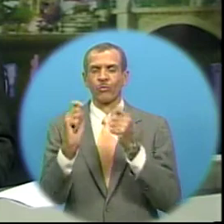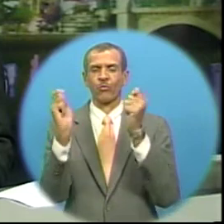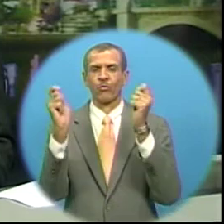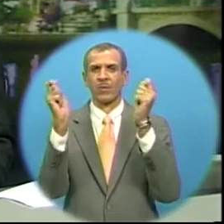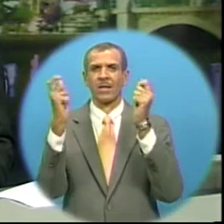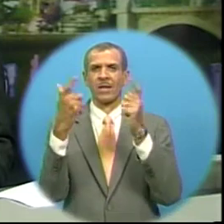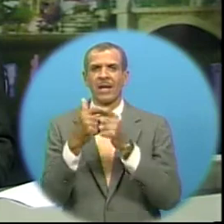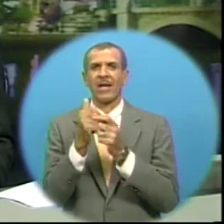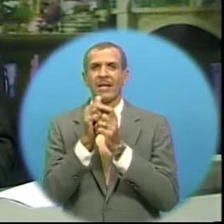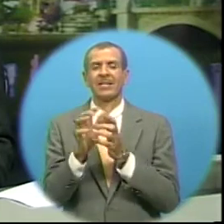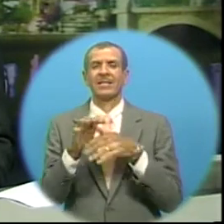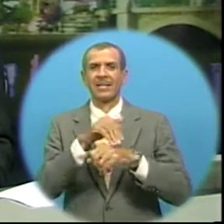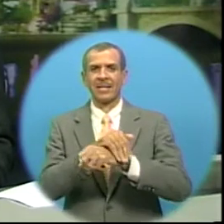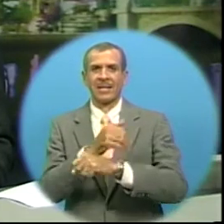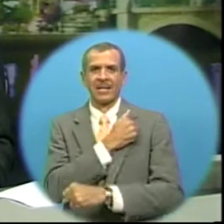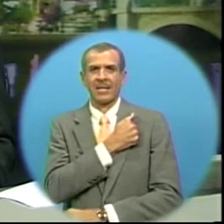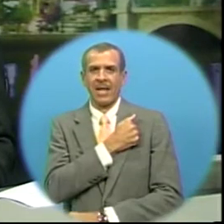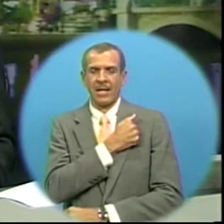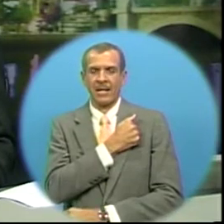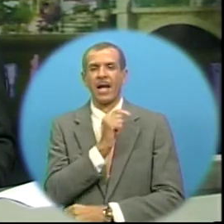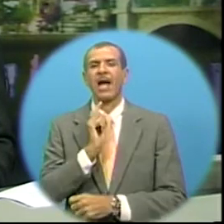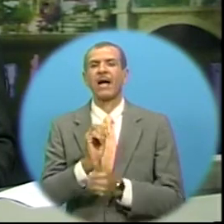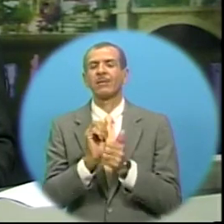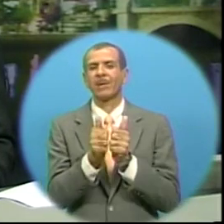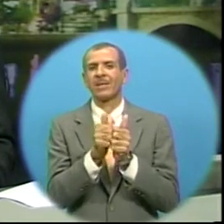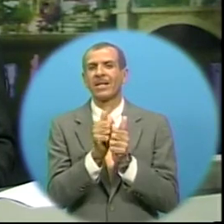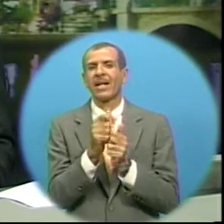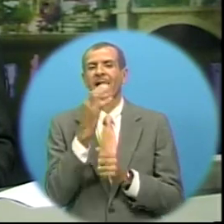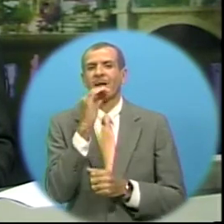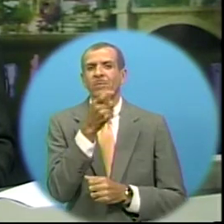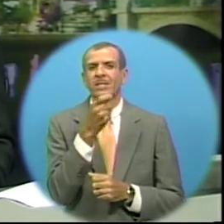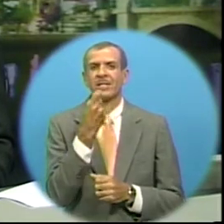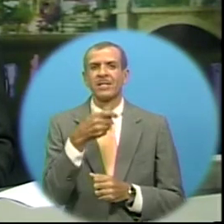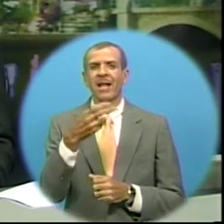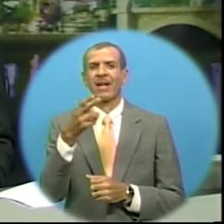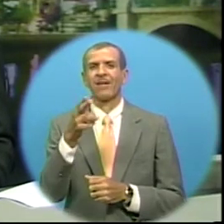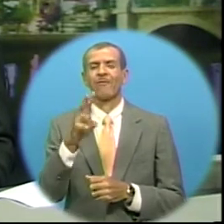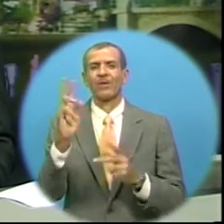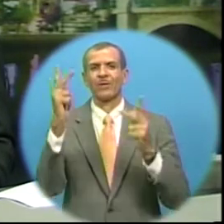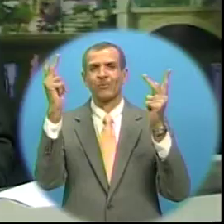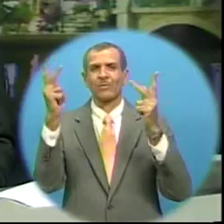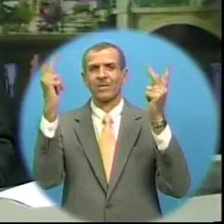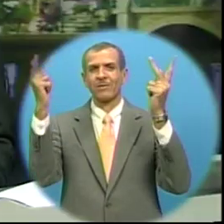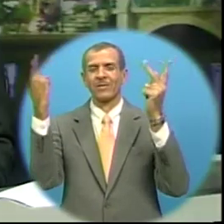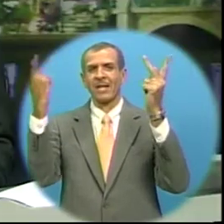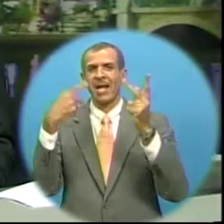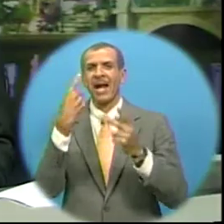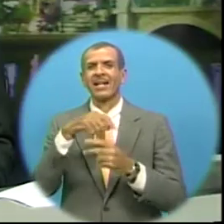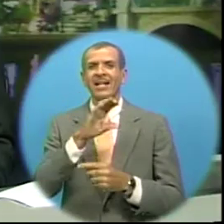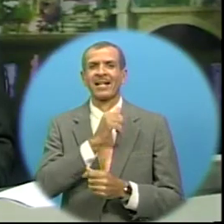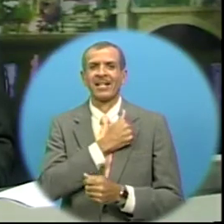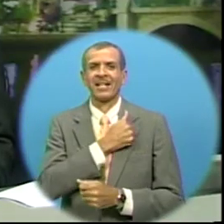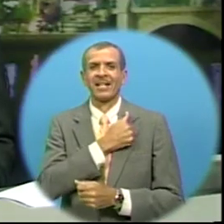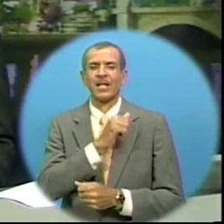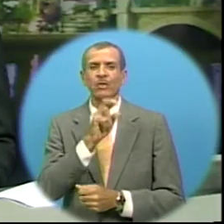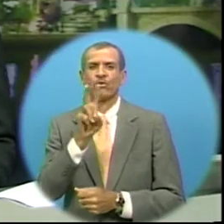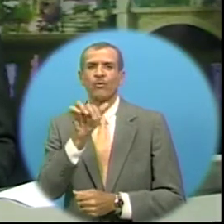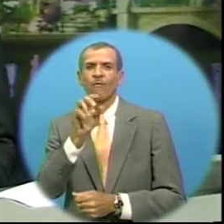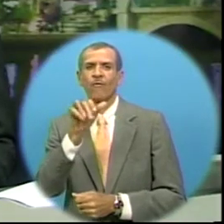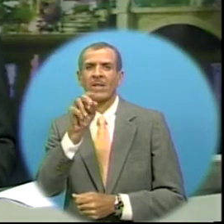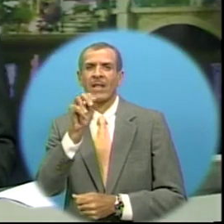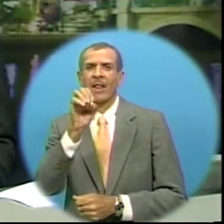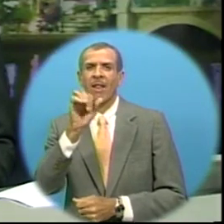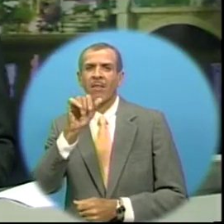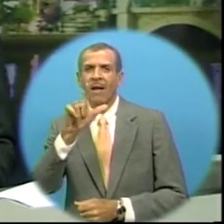final day of the season over the weekend, Walcott got a hat-trick of victories, including the feature Canadian Juvenile Stakes.